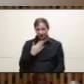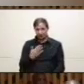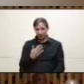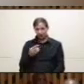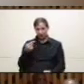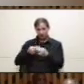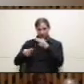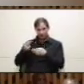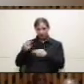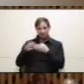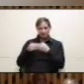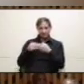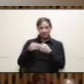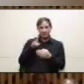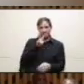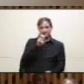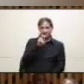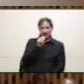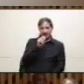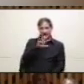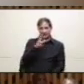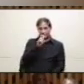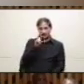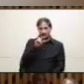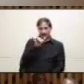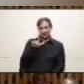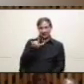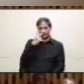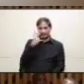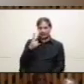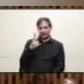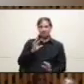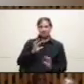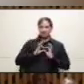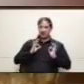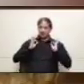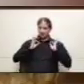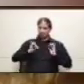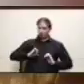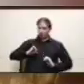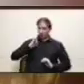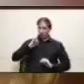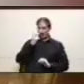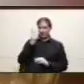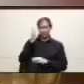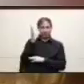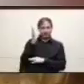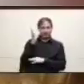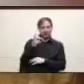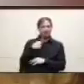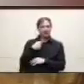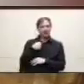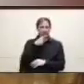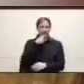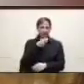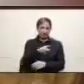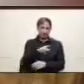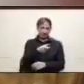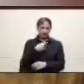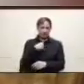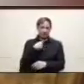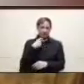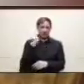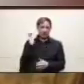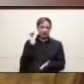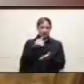Member Van Zyl. Thank you. I can see the Mayor is very proud. You can see it in the presentation, but however, I have some comments. As we were arriving